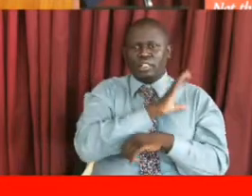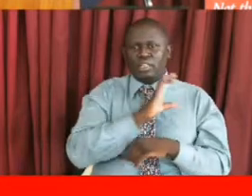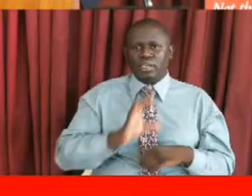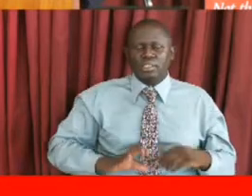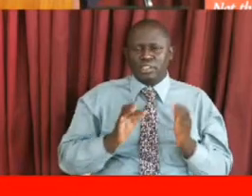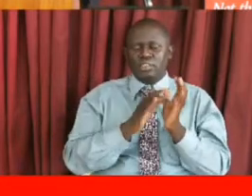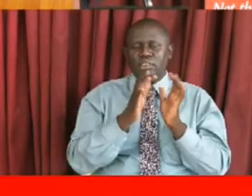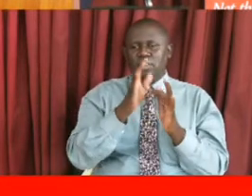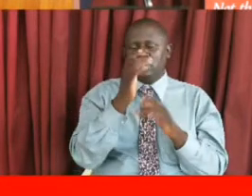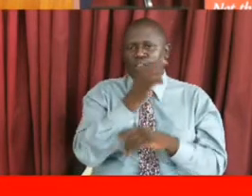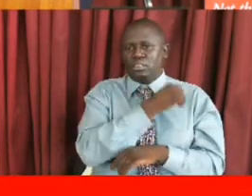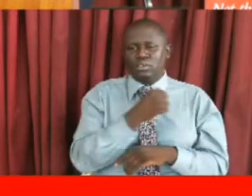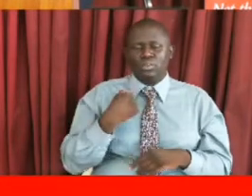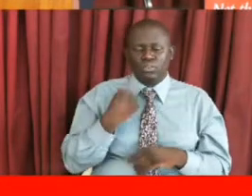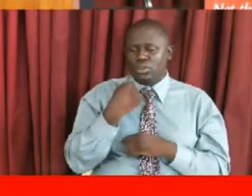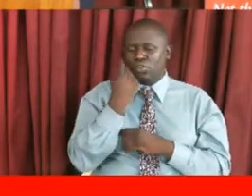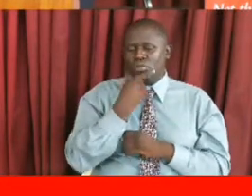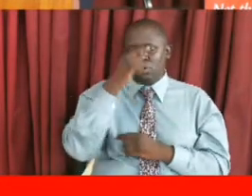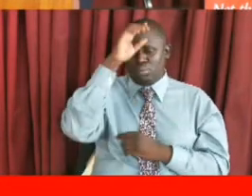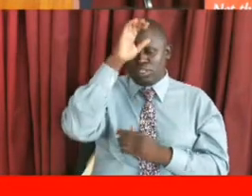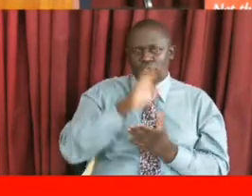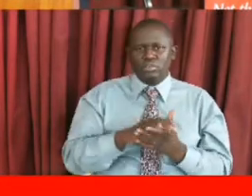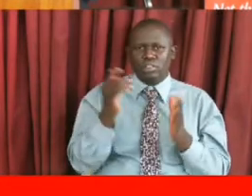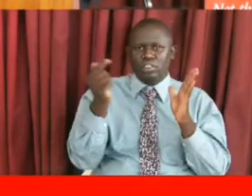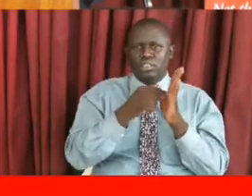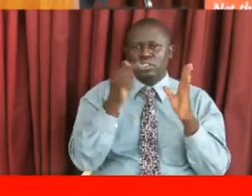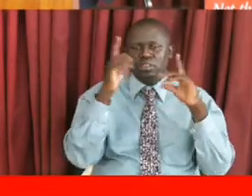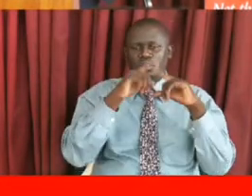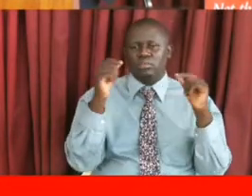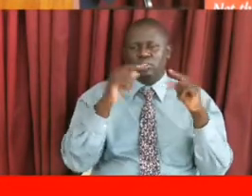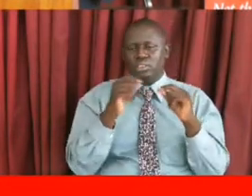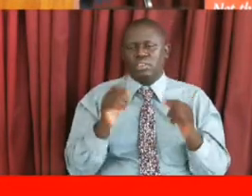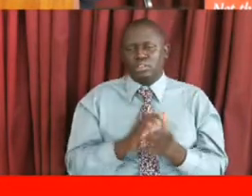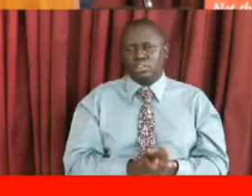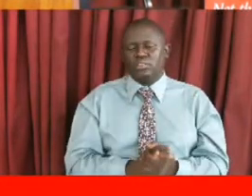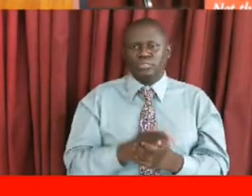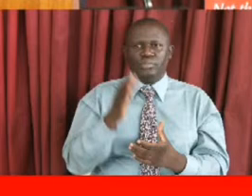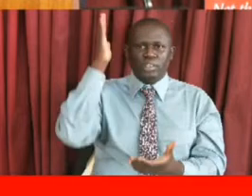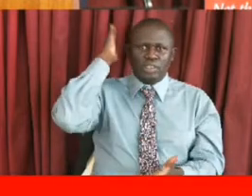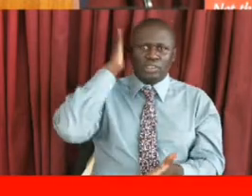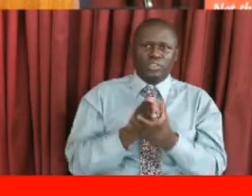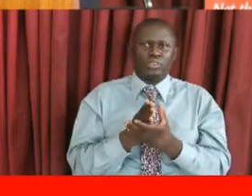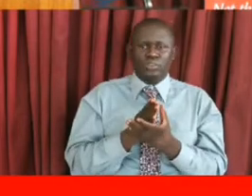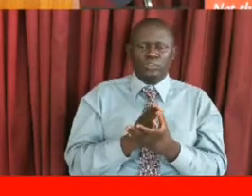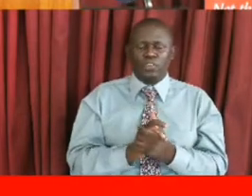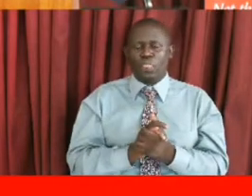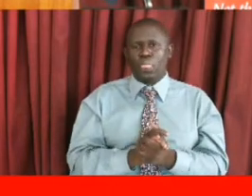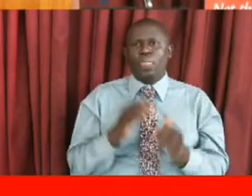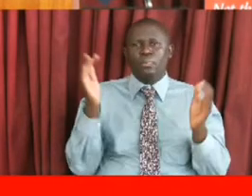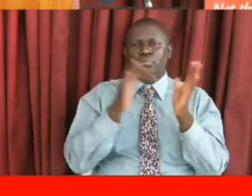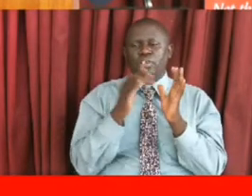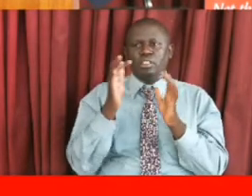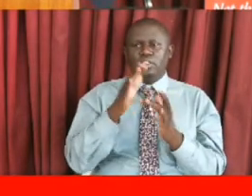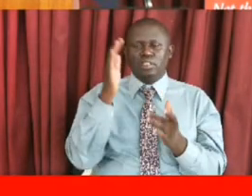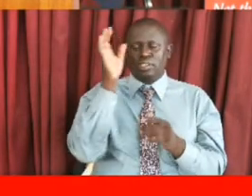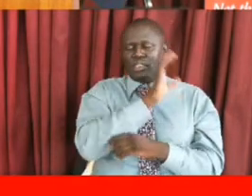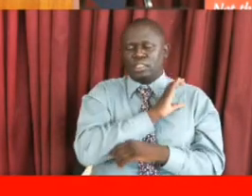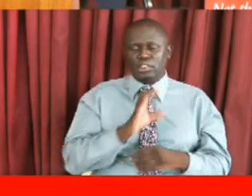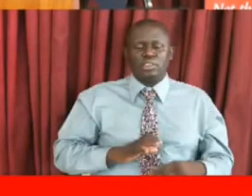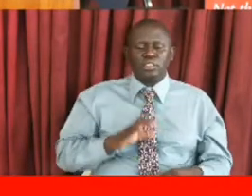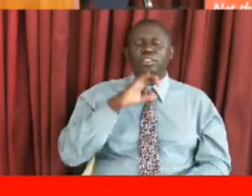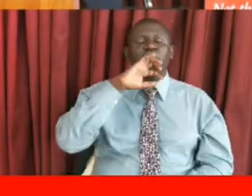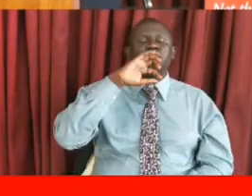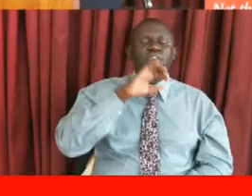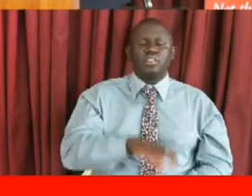we who believe this message to be the truth Jesus Christ the son of